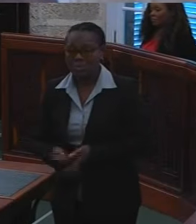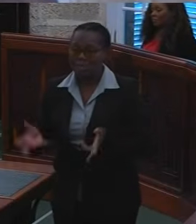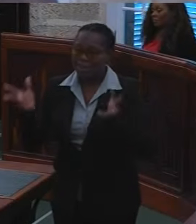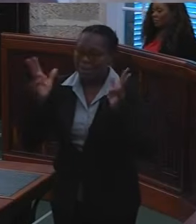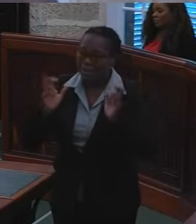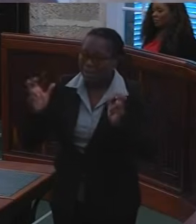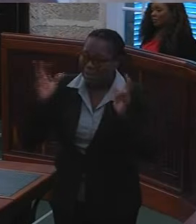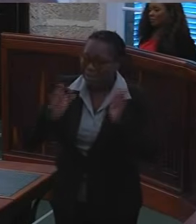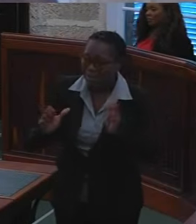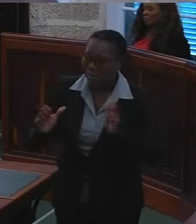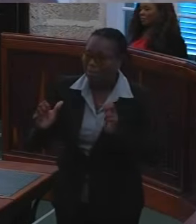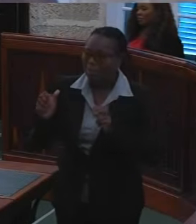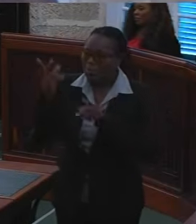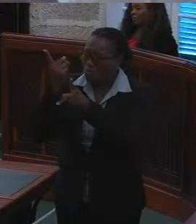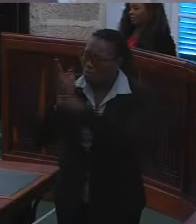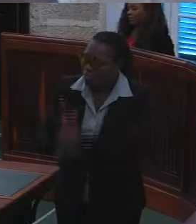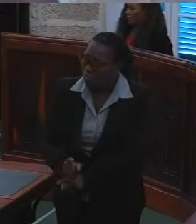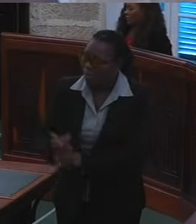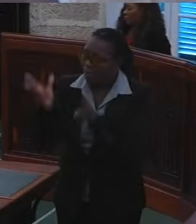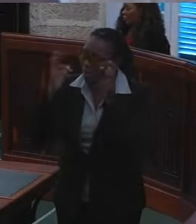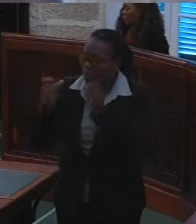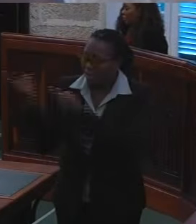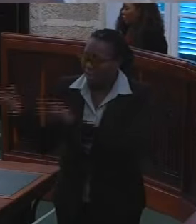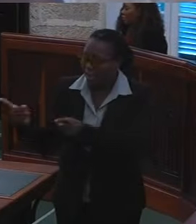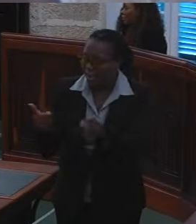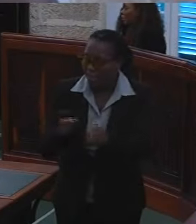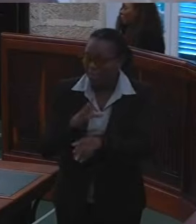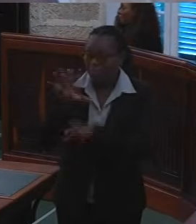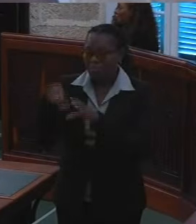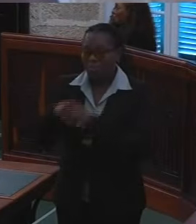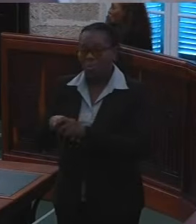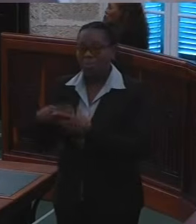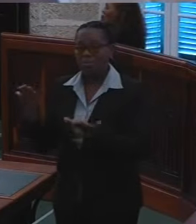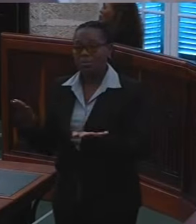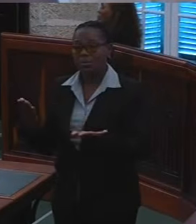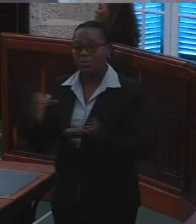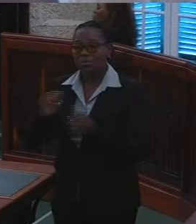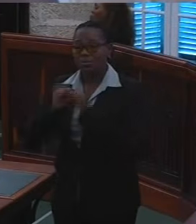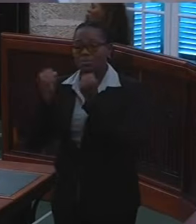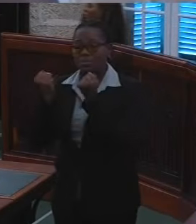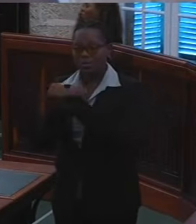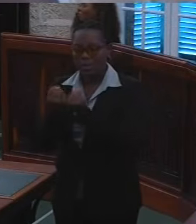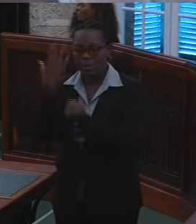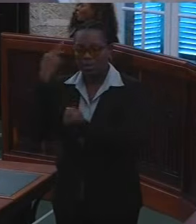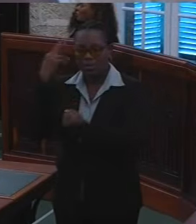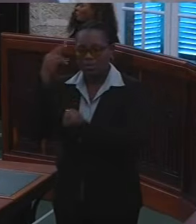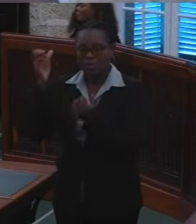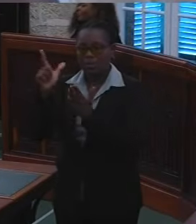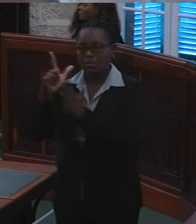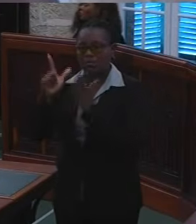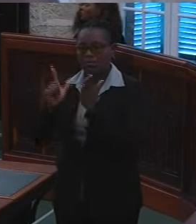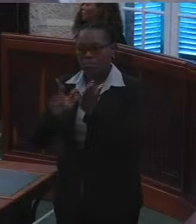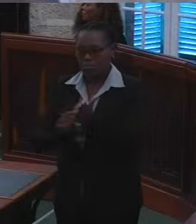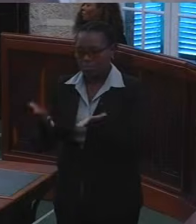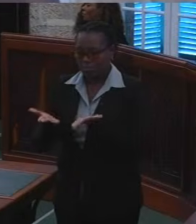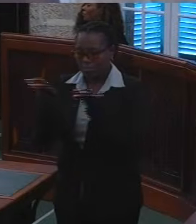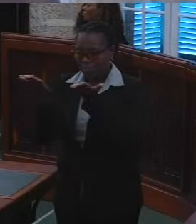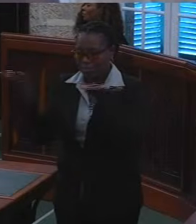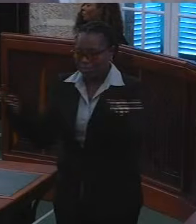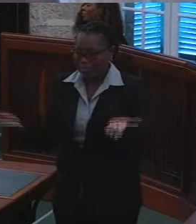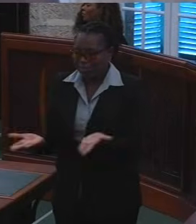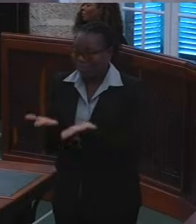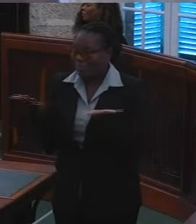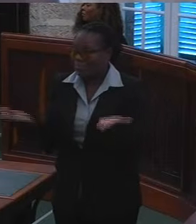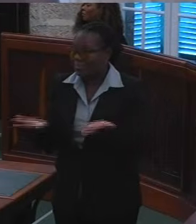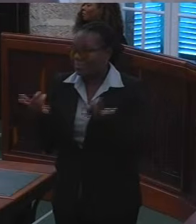on a daily basis. These are the things that are happening in our society, and that's why this legislation is here to be able